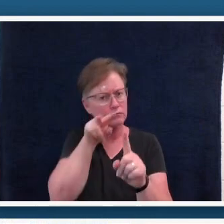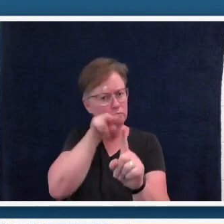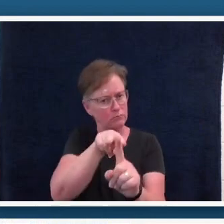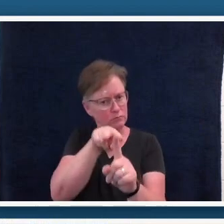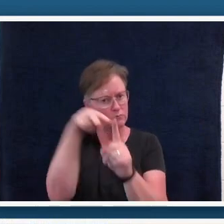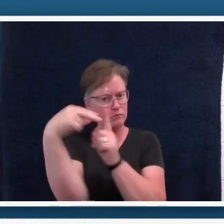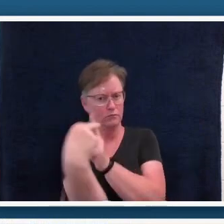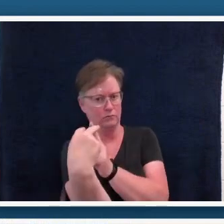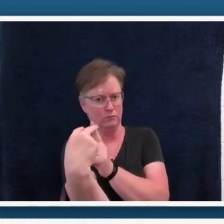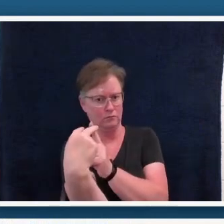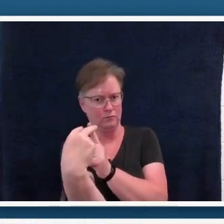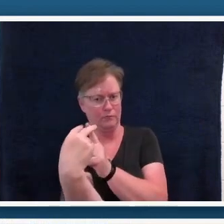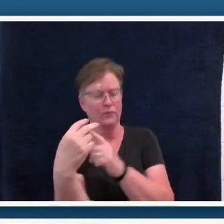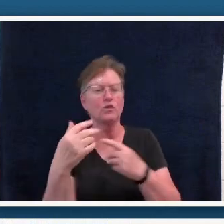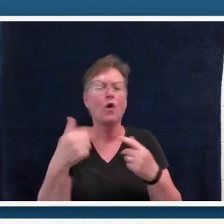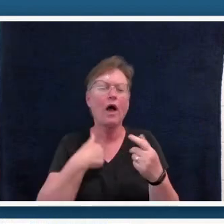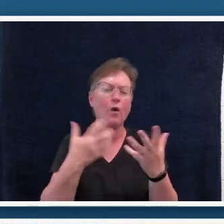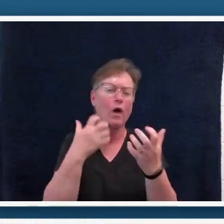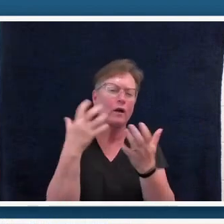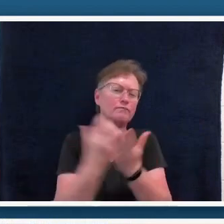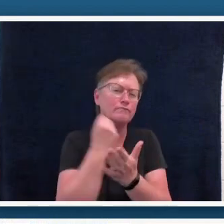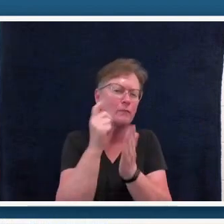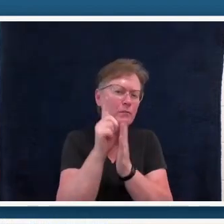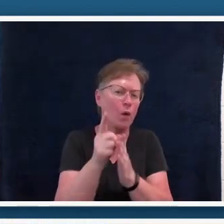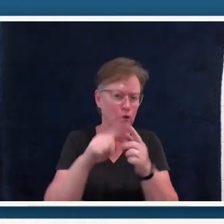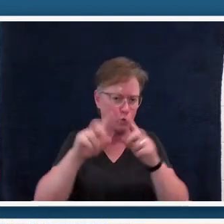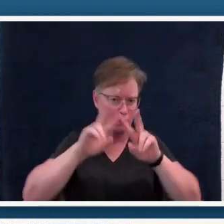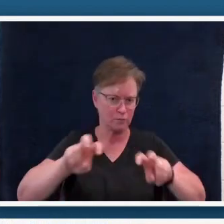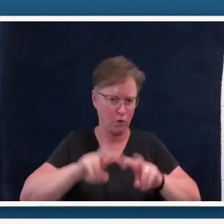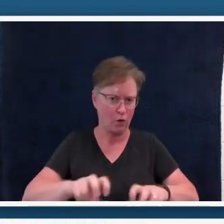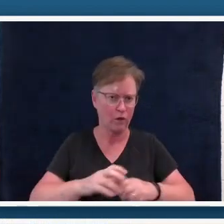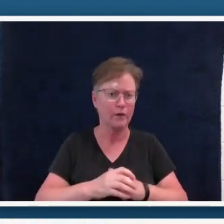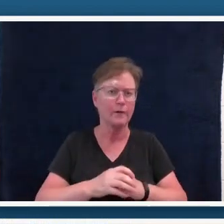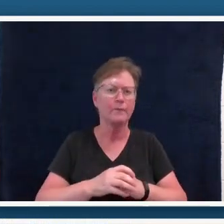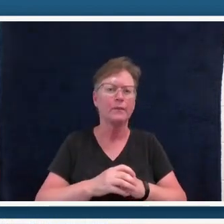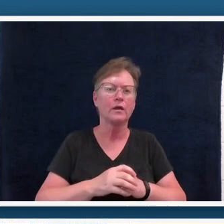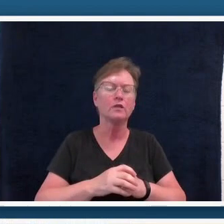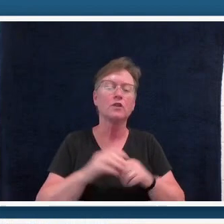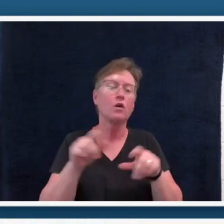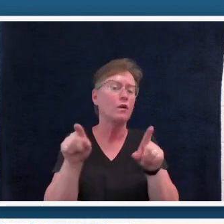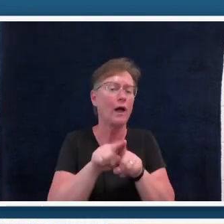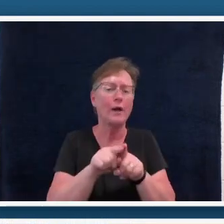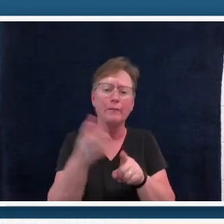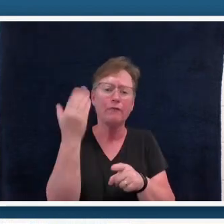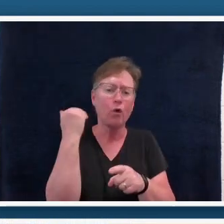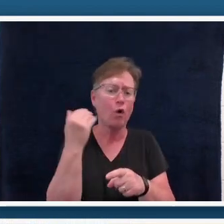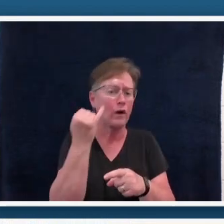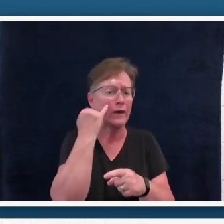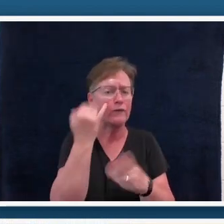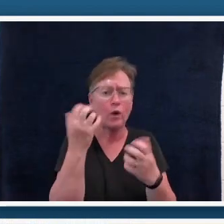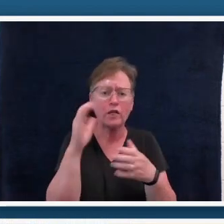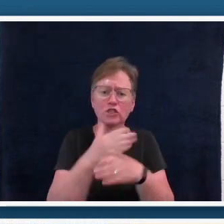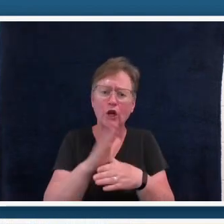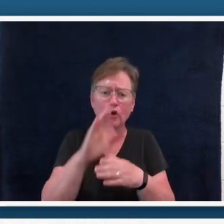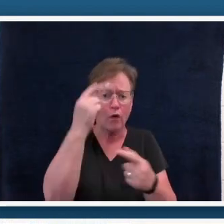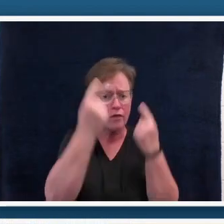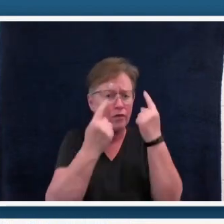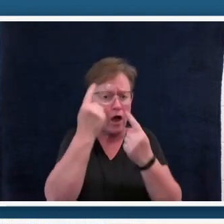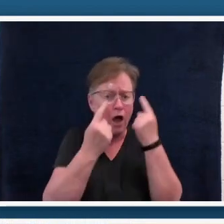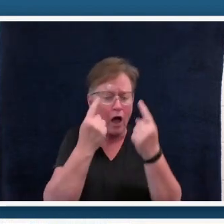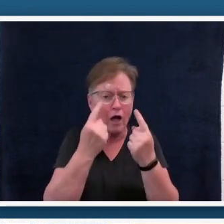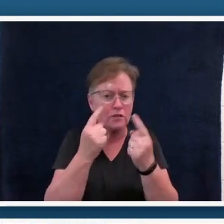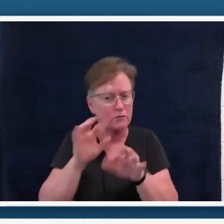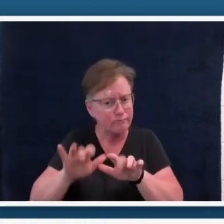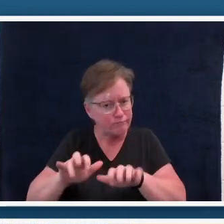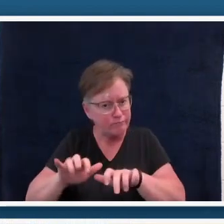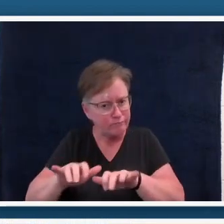moment to still explore them today. So just like before, for our participants, if you want to share your thoughts, please do so in the Q&A section. But